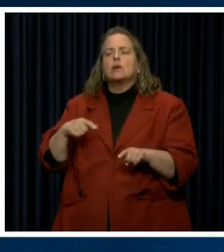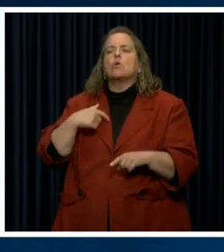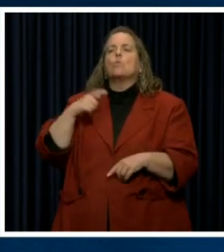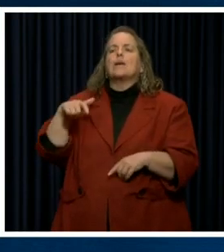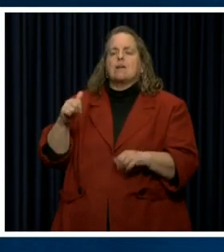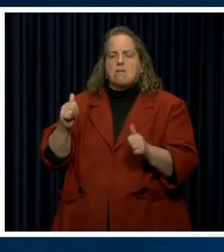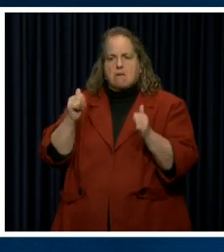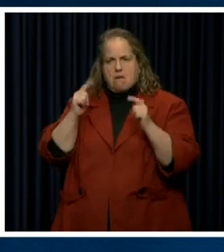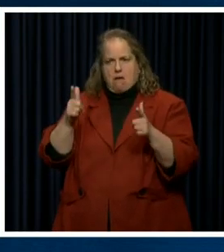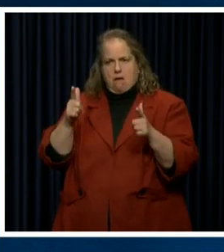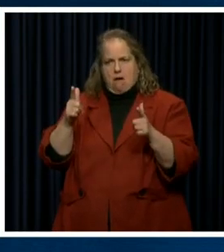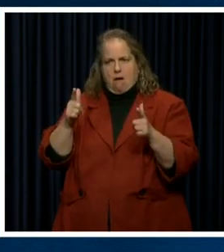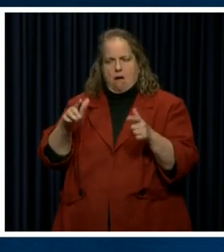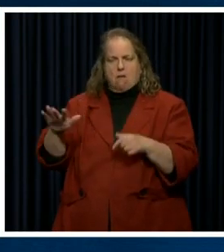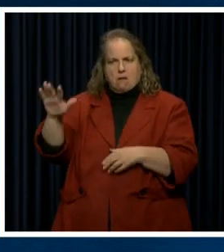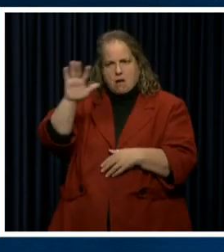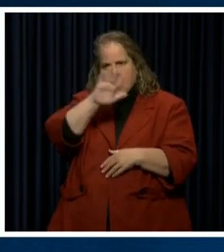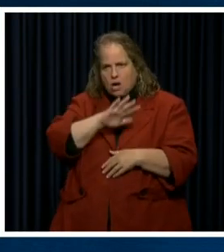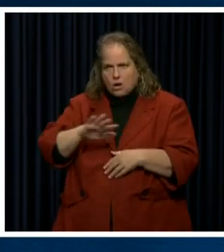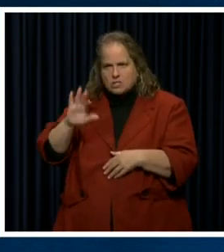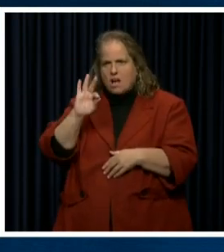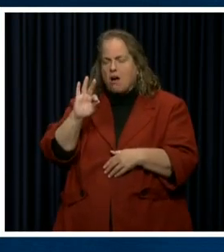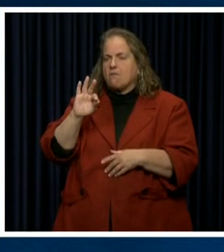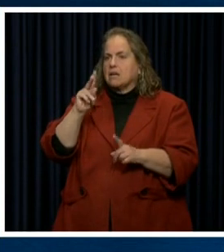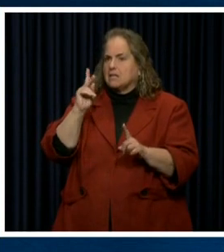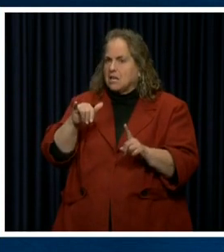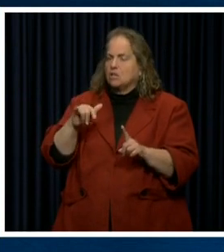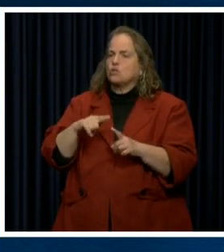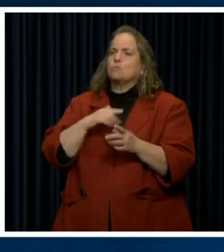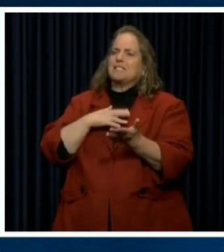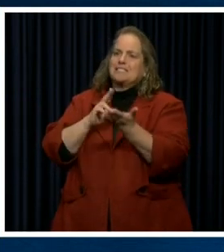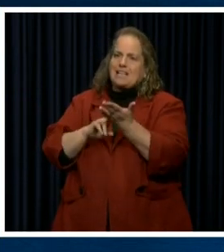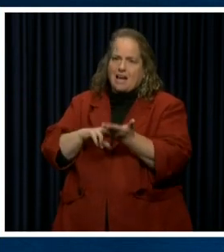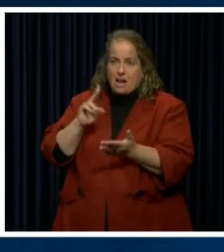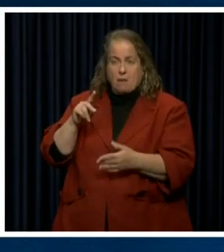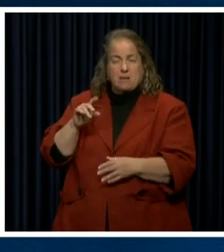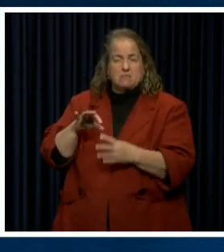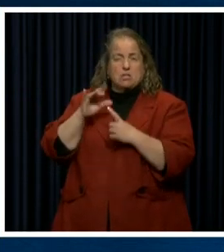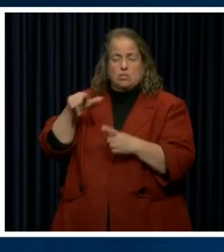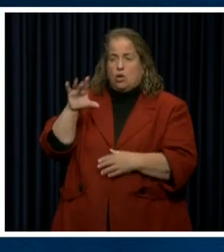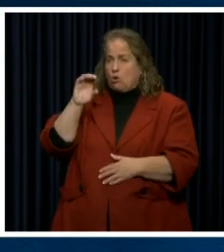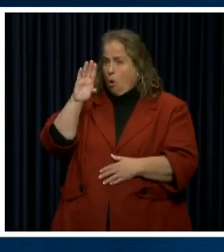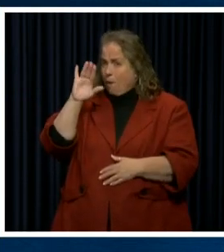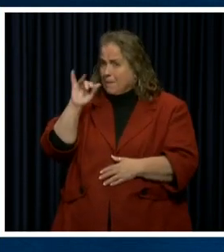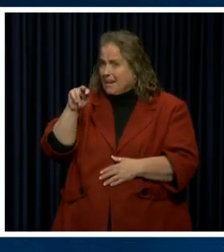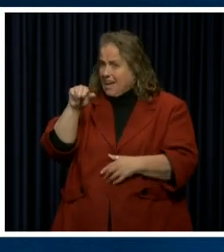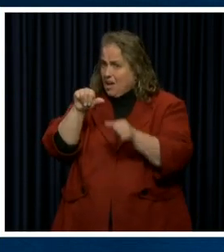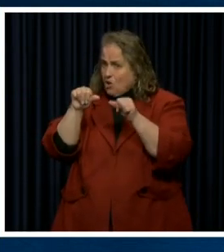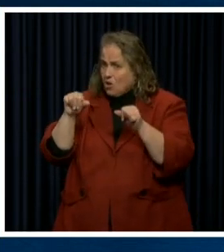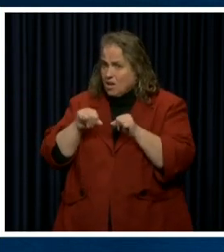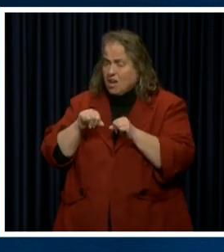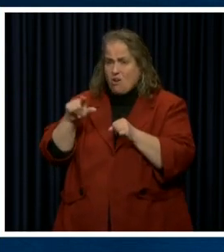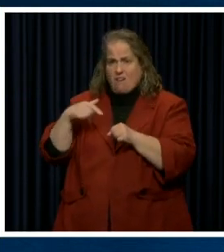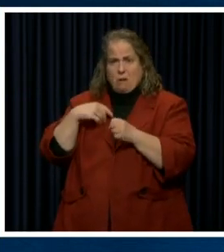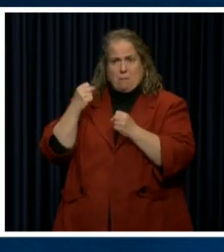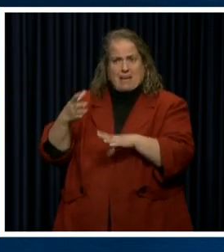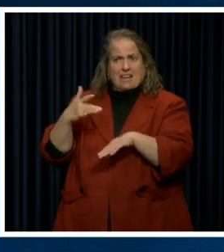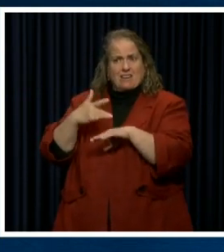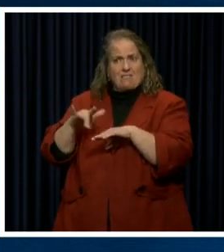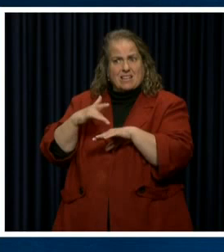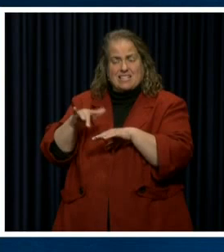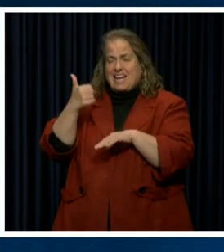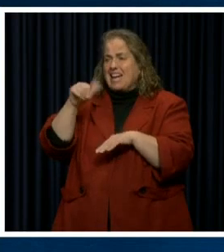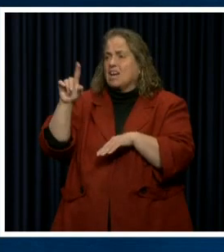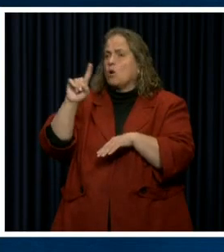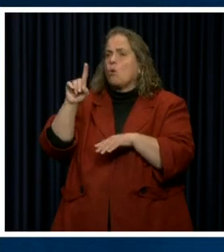area of the Commonwealth to sign up. So please, if you are in the Corbin area, if you are anywhere within